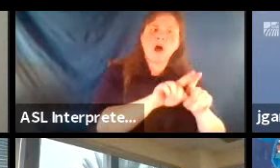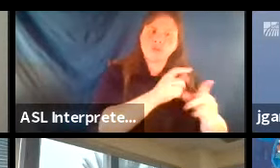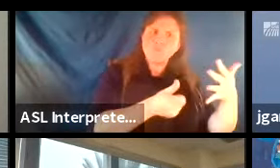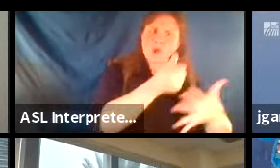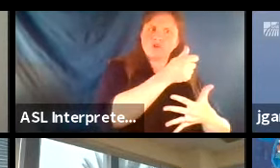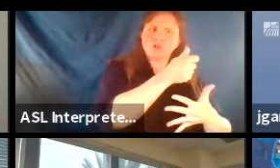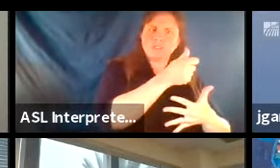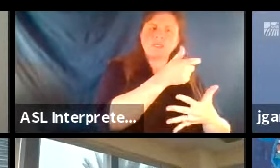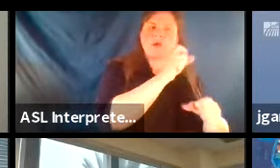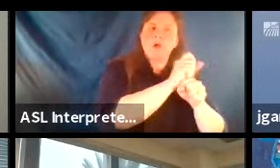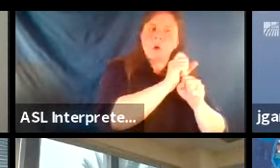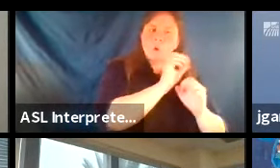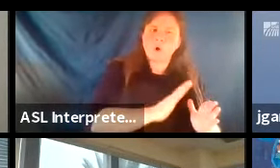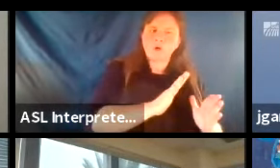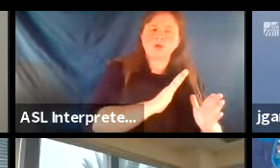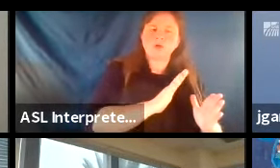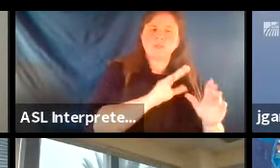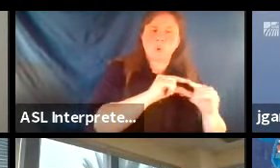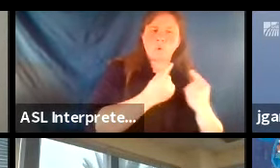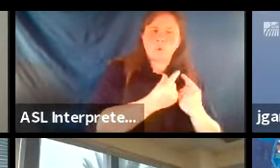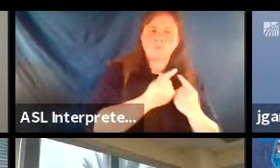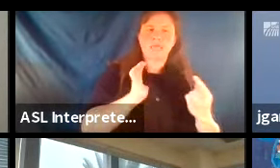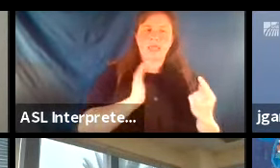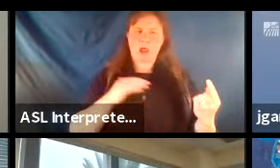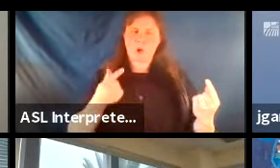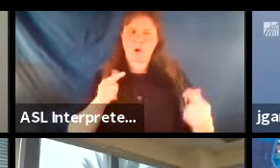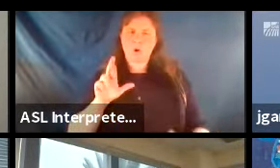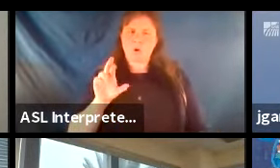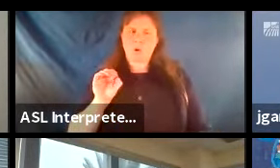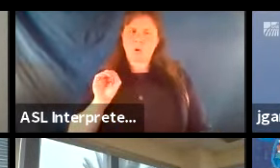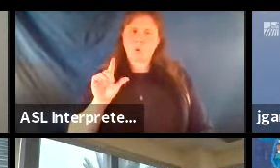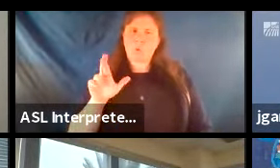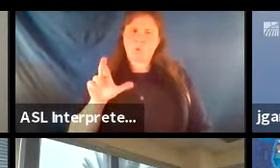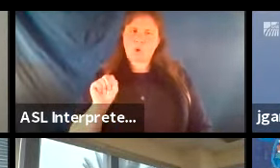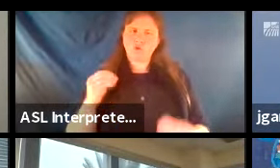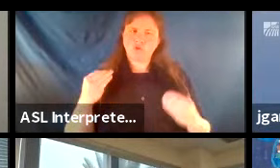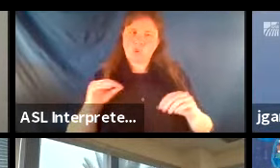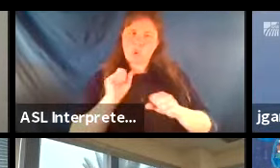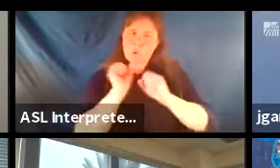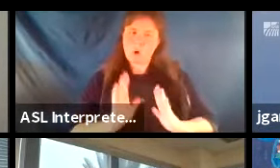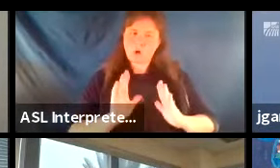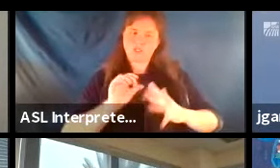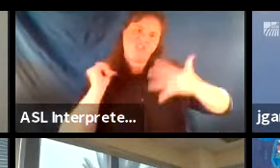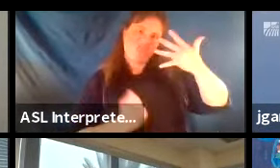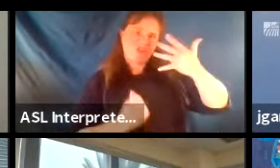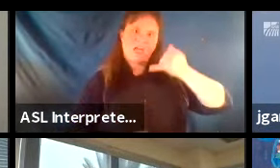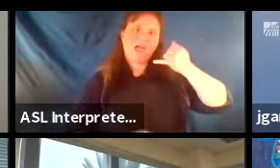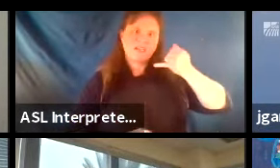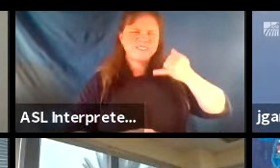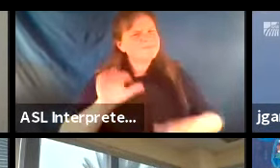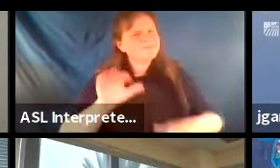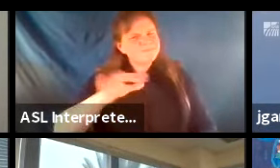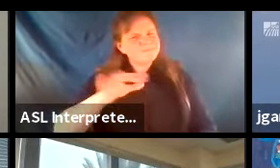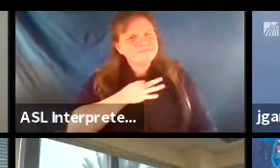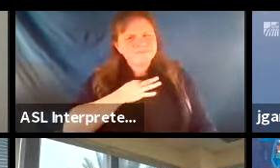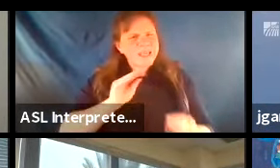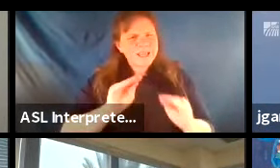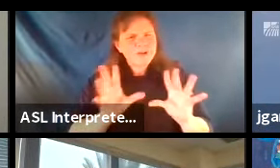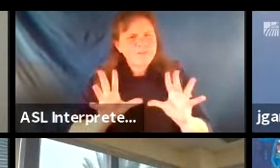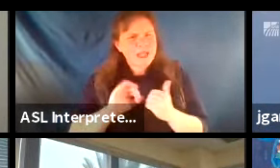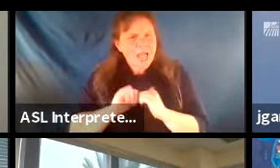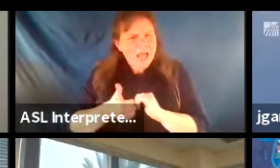groups over another, grocers being last. So wanted to see if anybody had any clarification on how counties are able to do